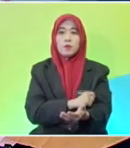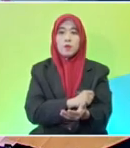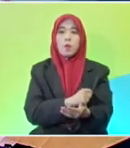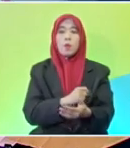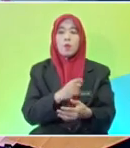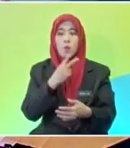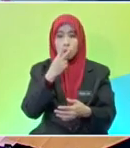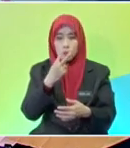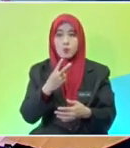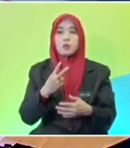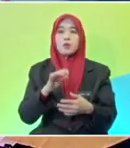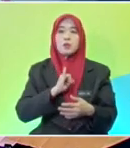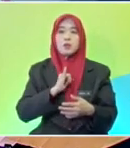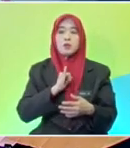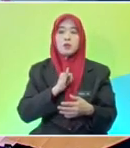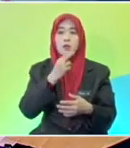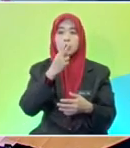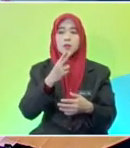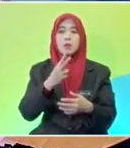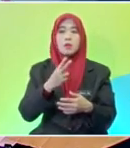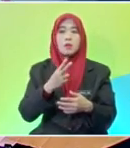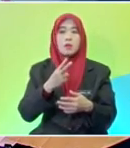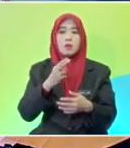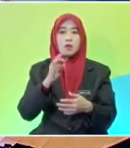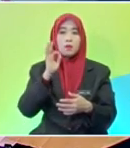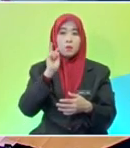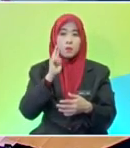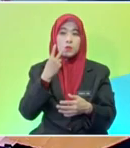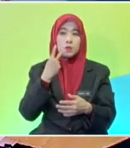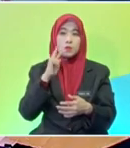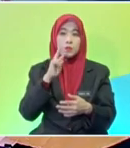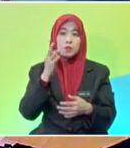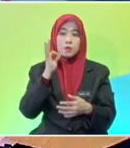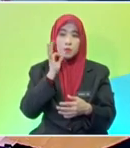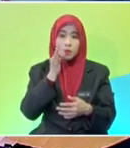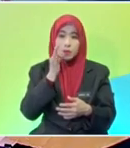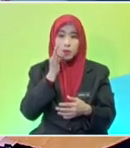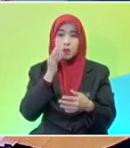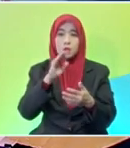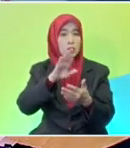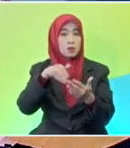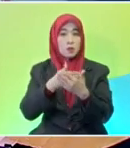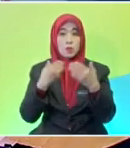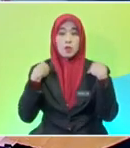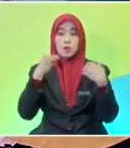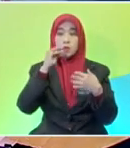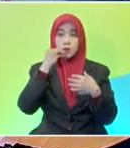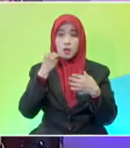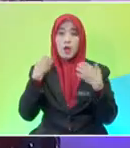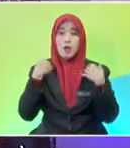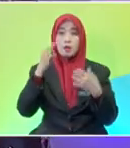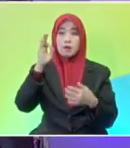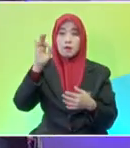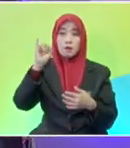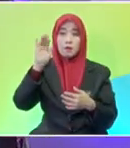and fruits. Yeah, exactly. Like we said, vegetables and fruits also contain both minerals, you know, remember? Yes. And fiber. And same thing, it